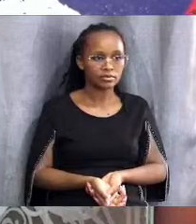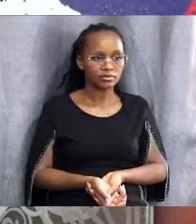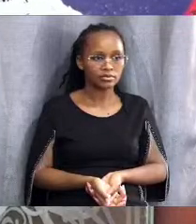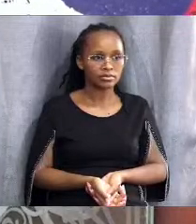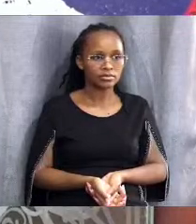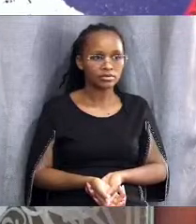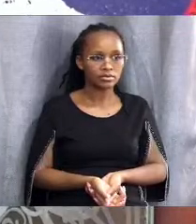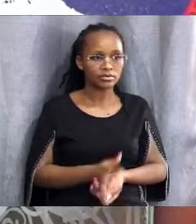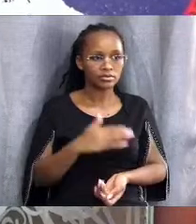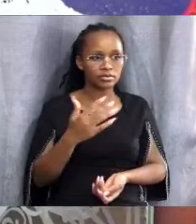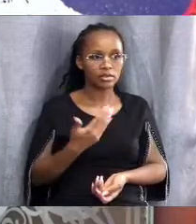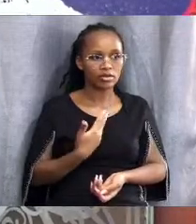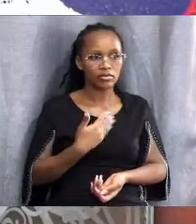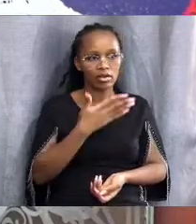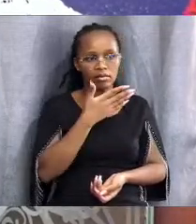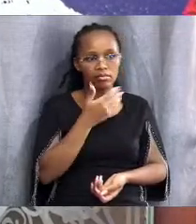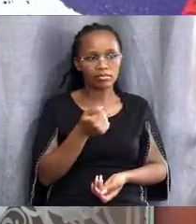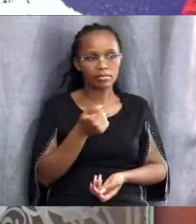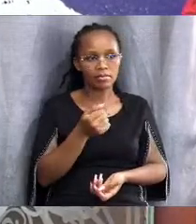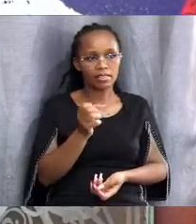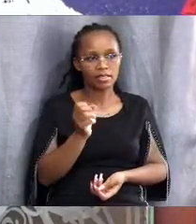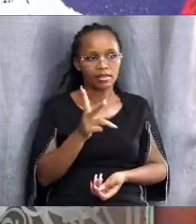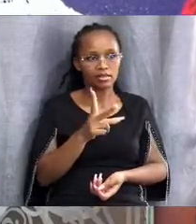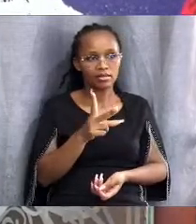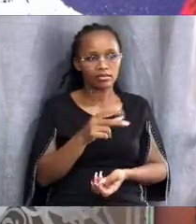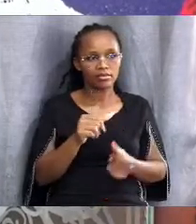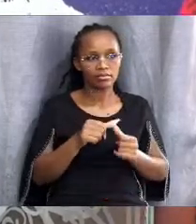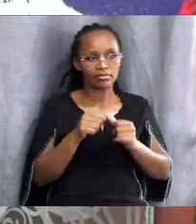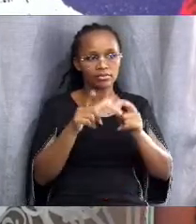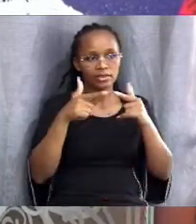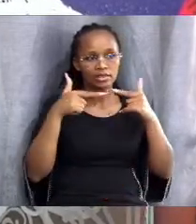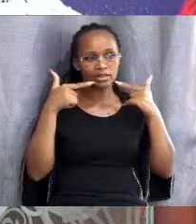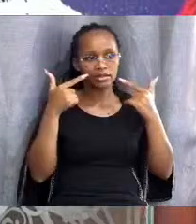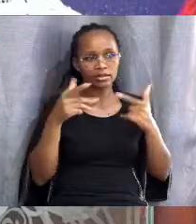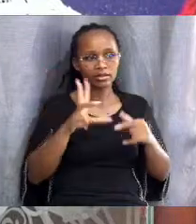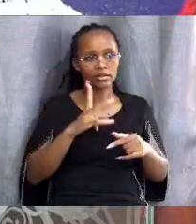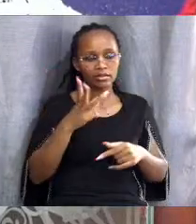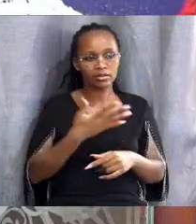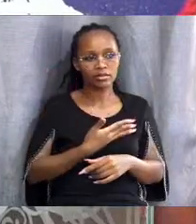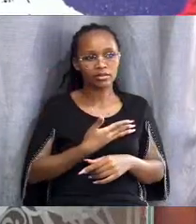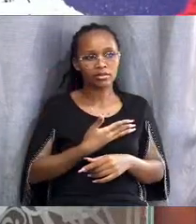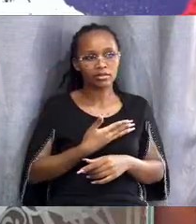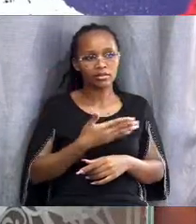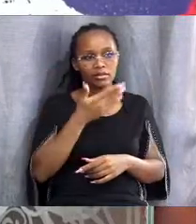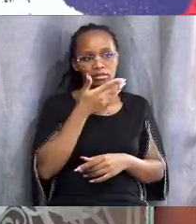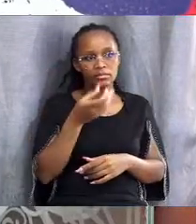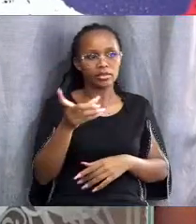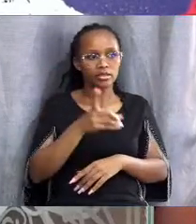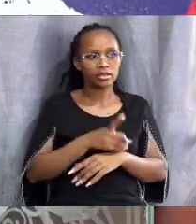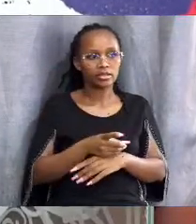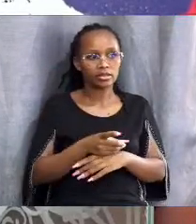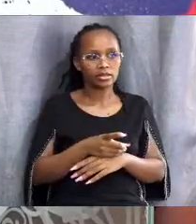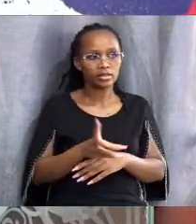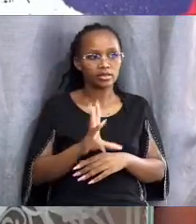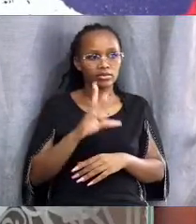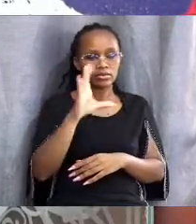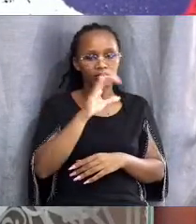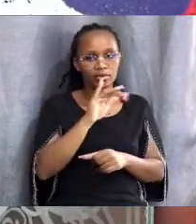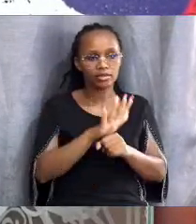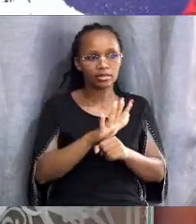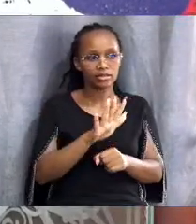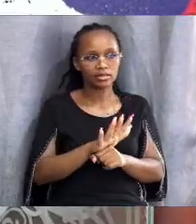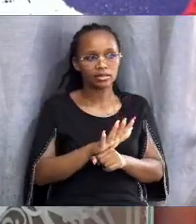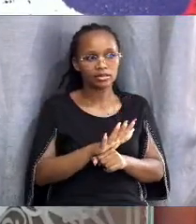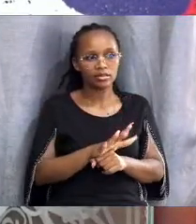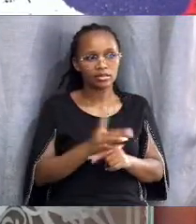I always lost our bets, but it's okay, because seeing you smile as you win was always the best thing ever. I will miss you so